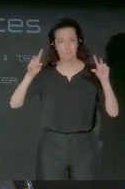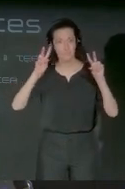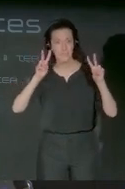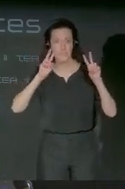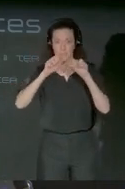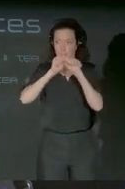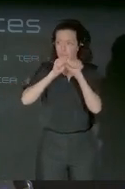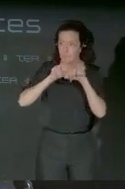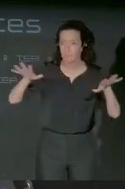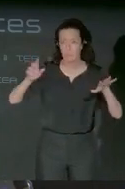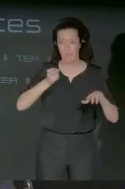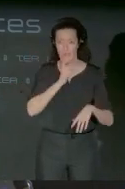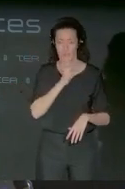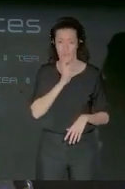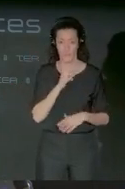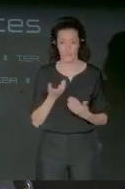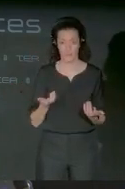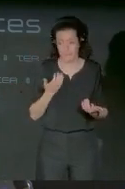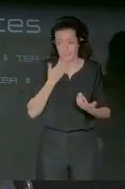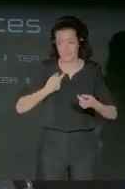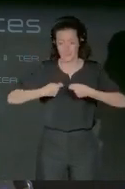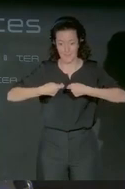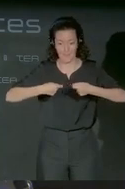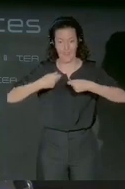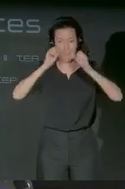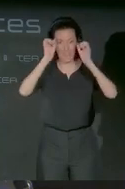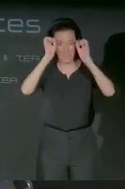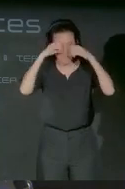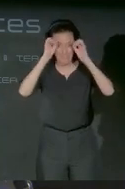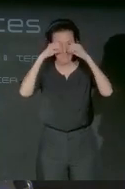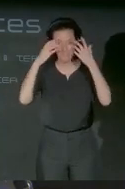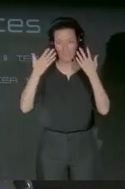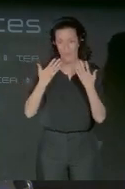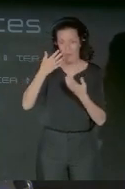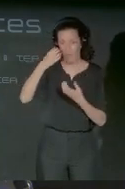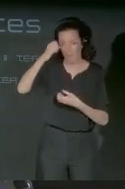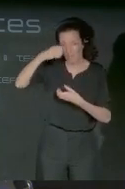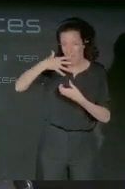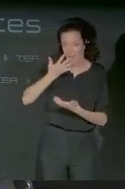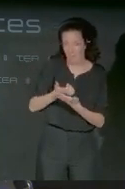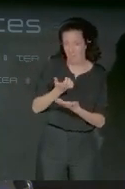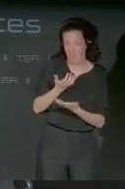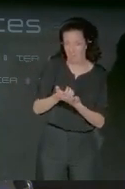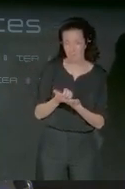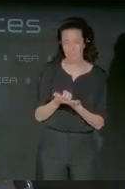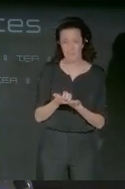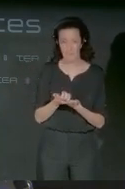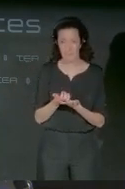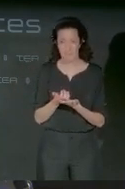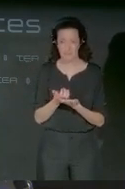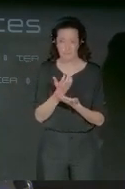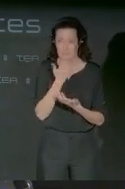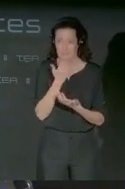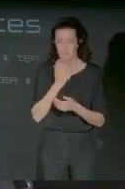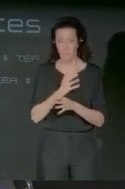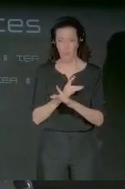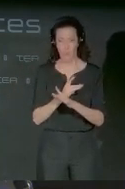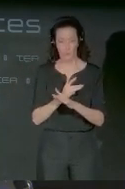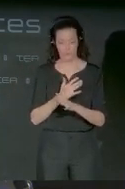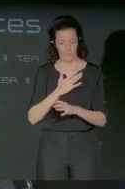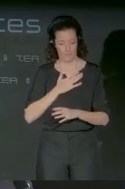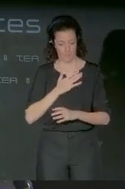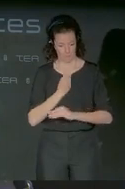or Apple App Store, for example, games from Spain, you are able to find those great examples of the European and Spanish games. And on the